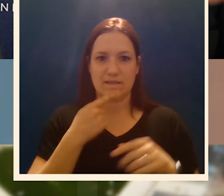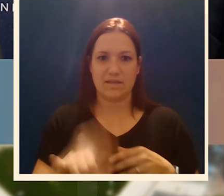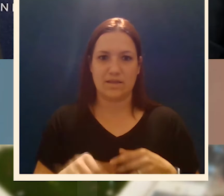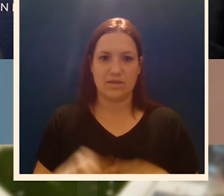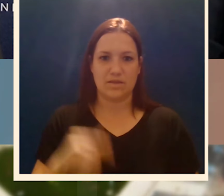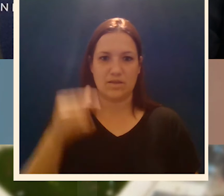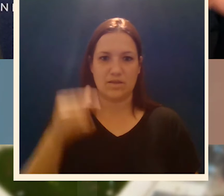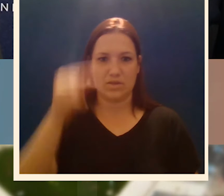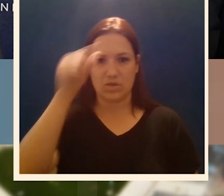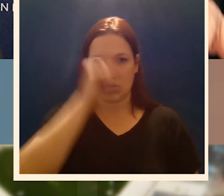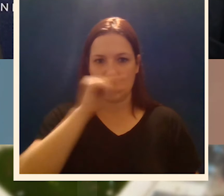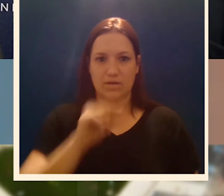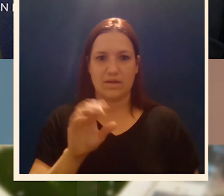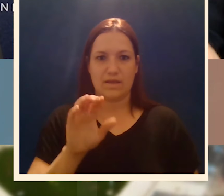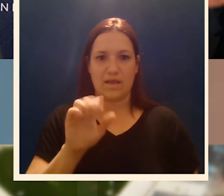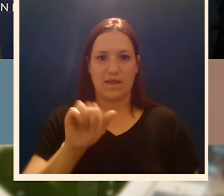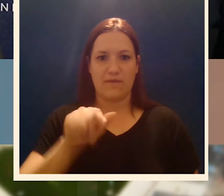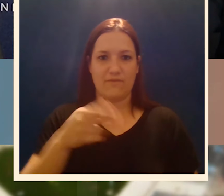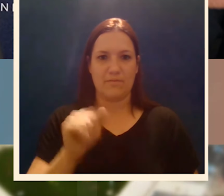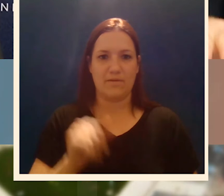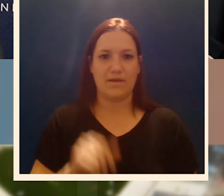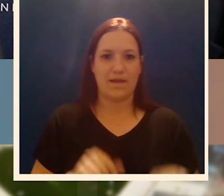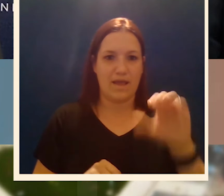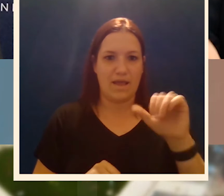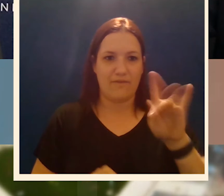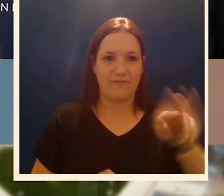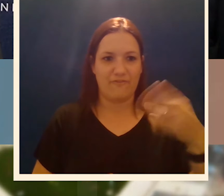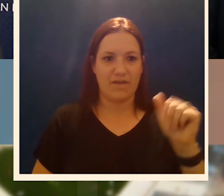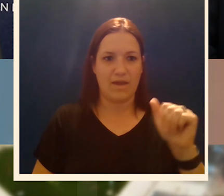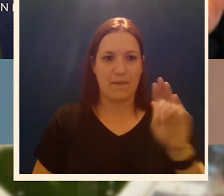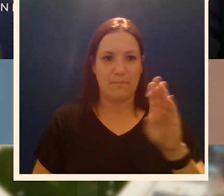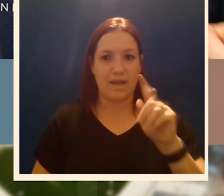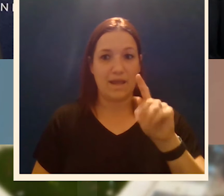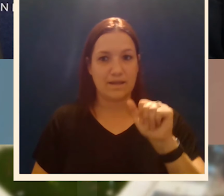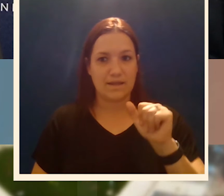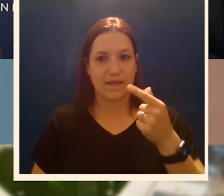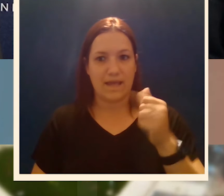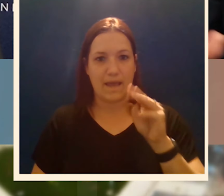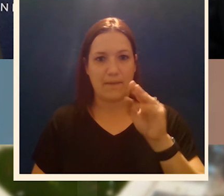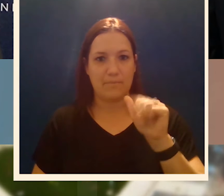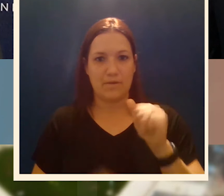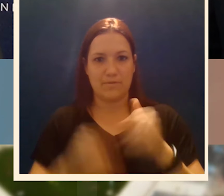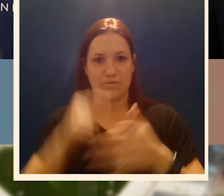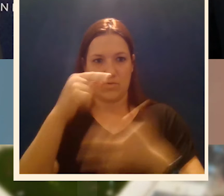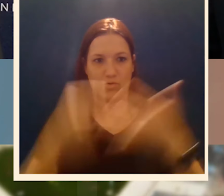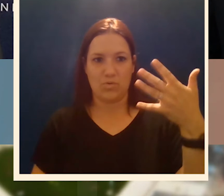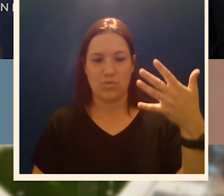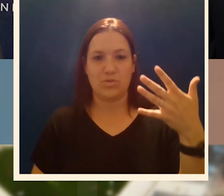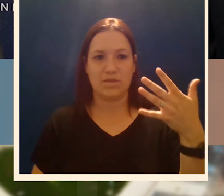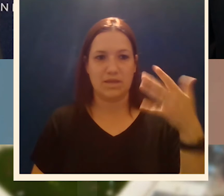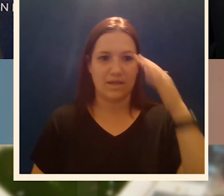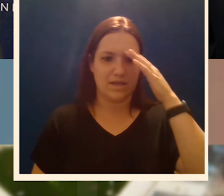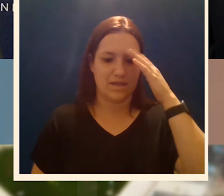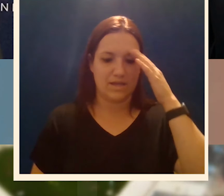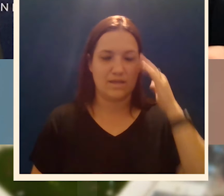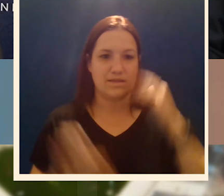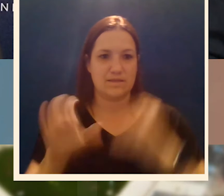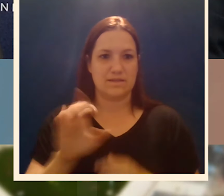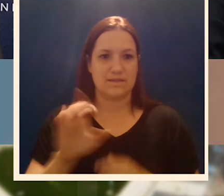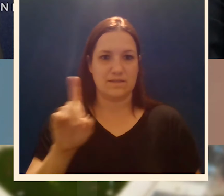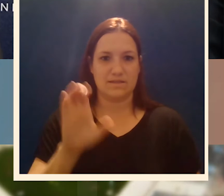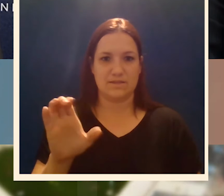a whole table that I don't know if the CDC or the World Health Organization, but so Nepal, India,